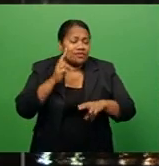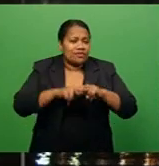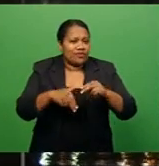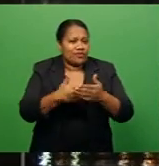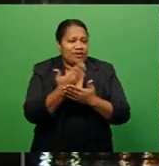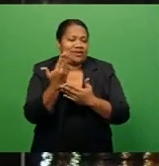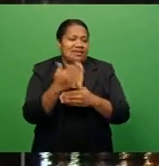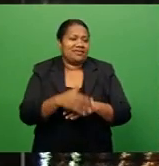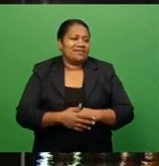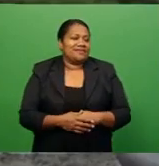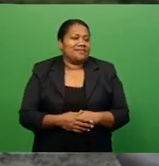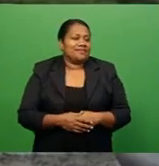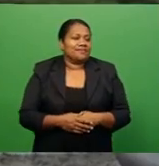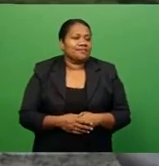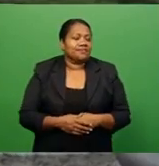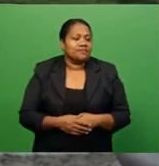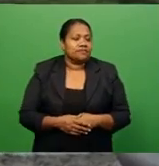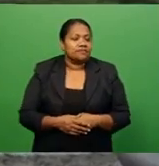Nakaso has more.